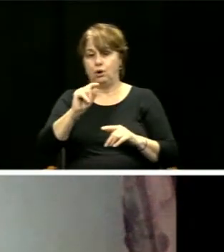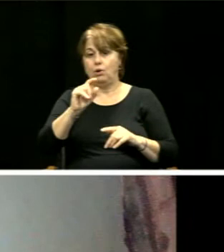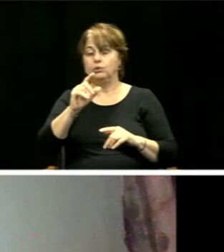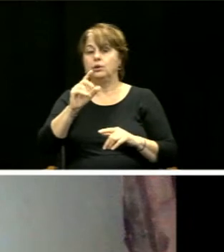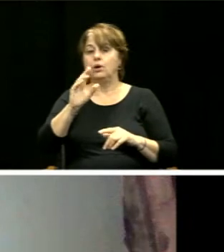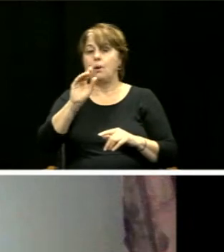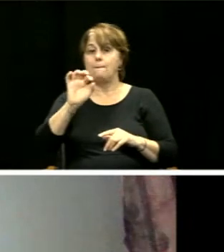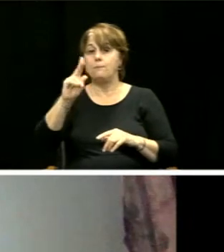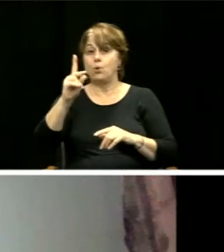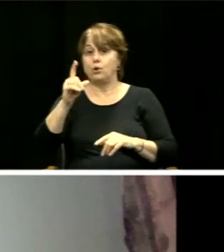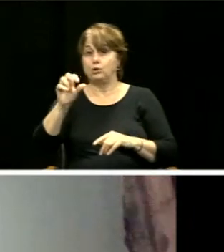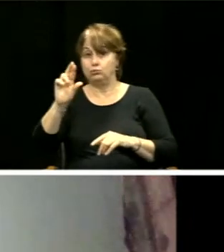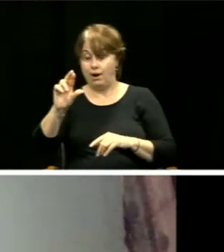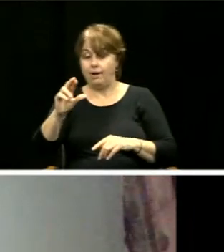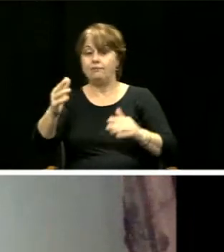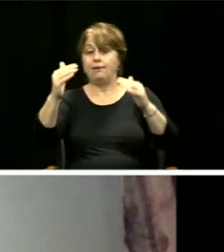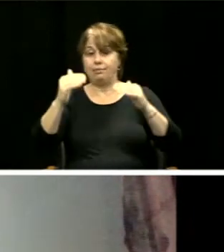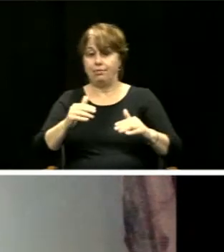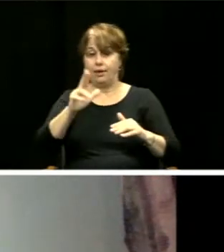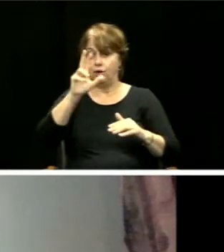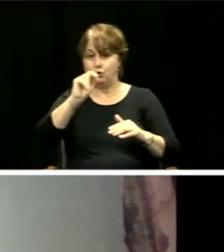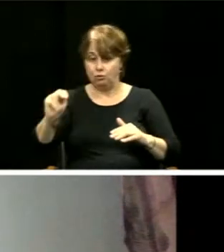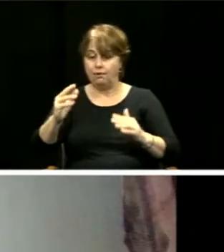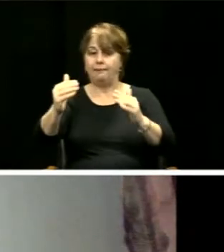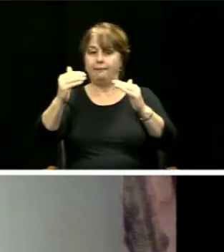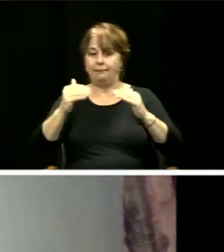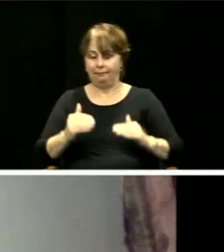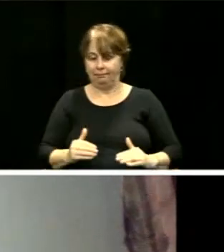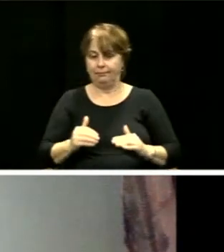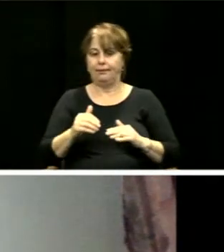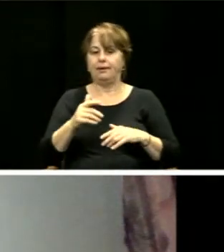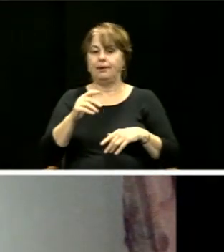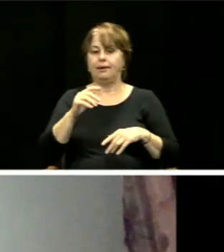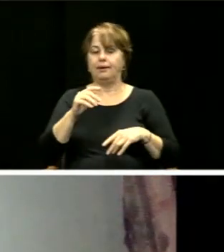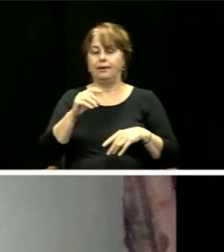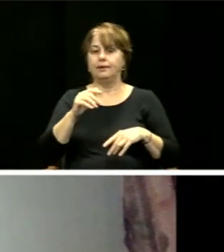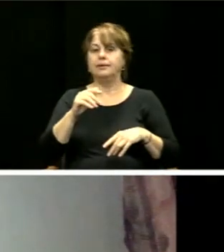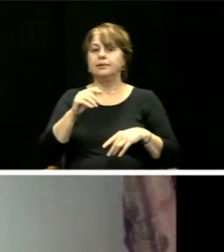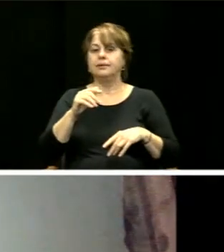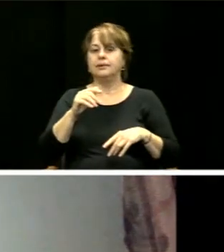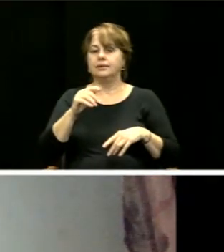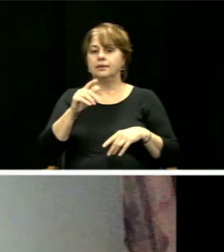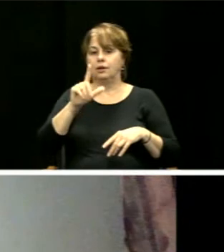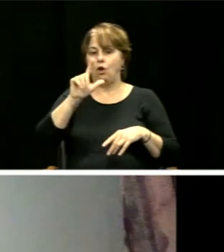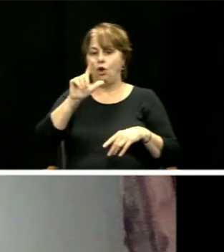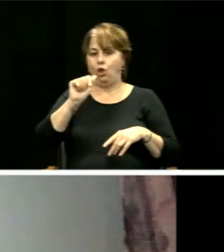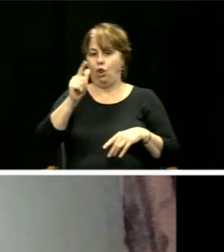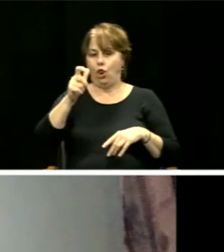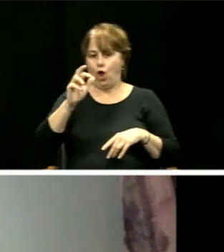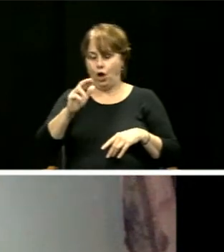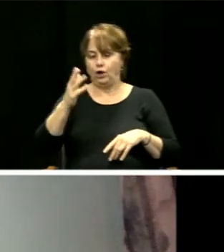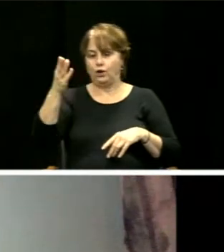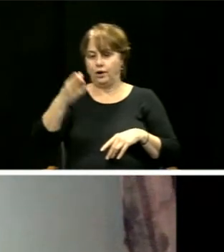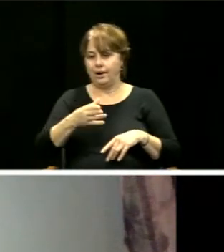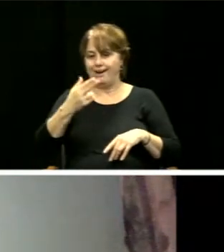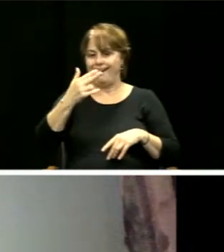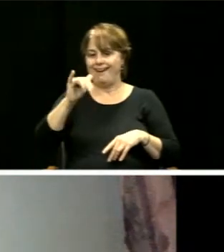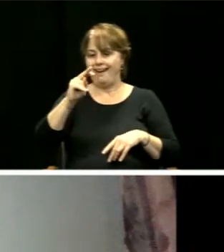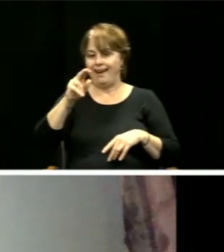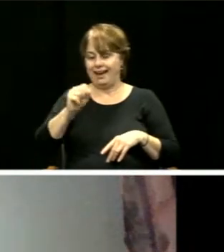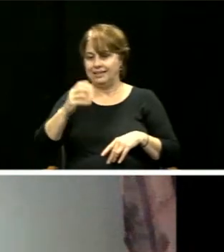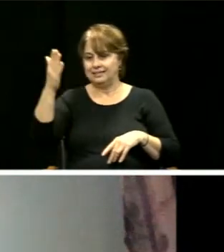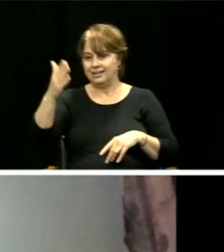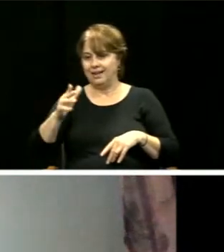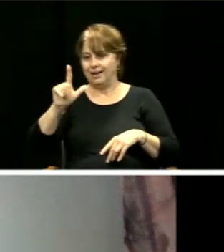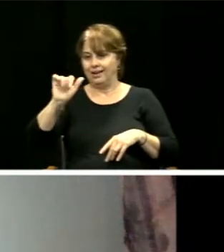the Yukon culvert, and then the culvert near where you're talking about, the Lawler to Haynes to Lindy. But all 3 of